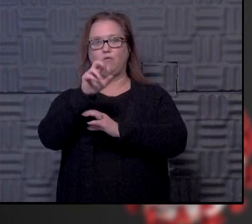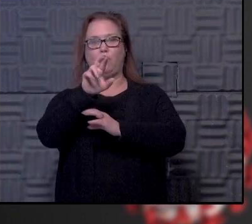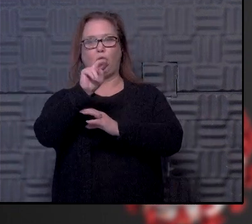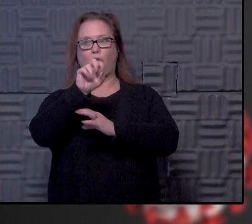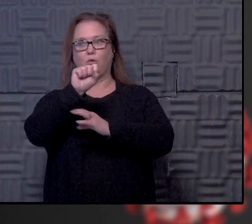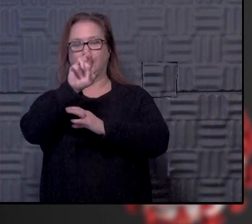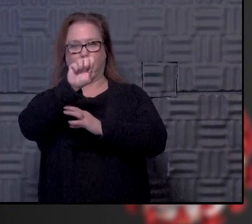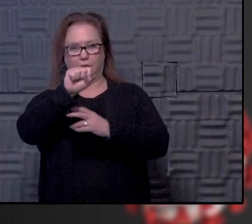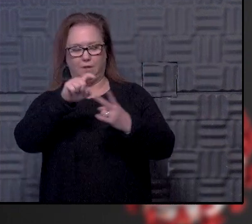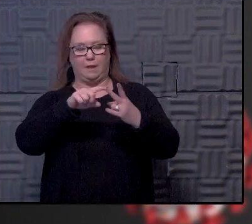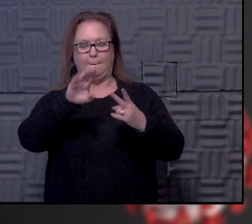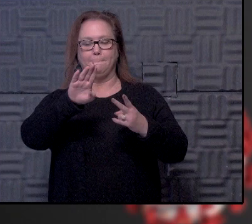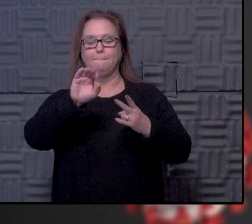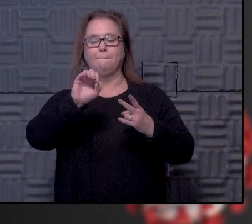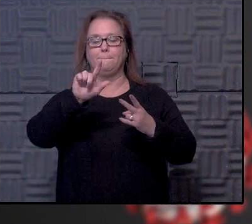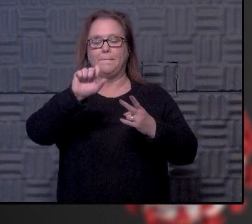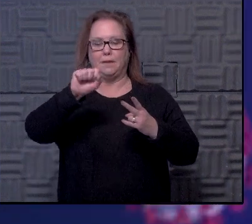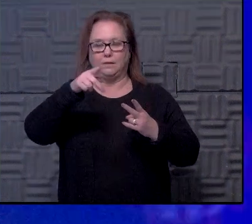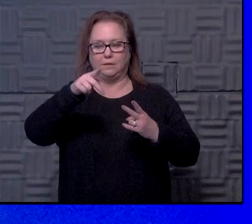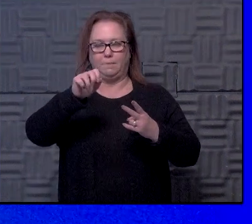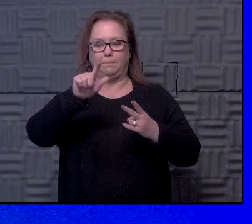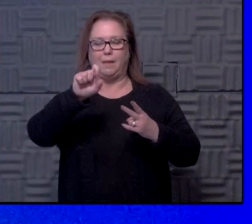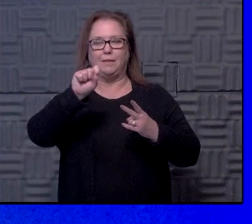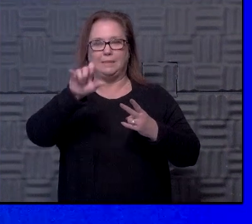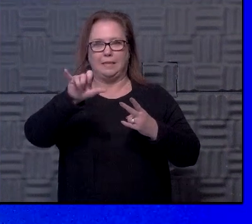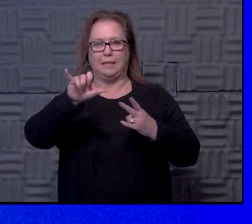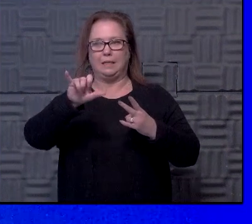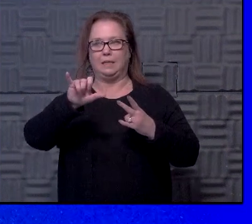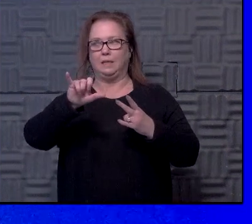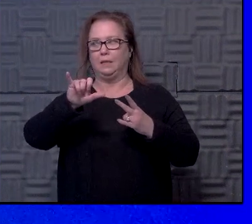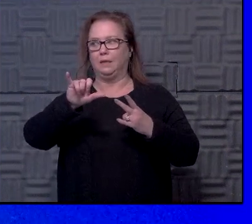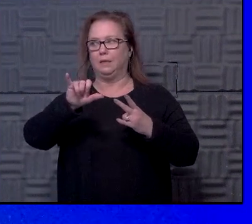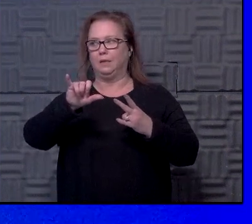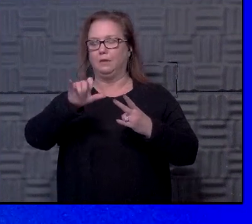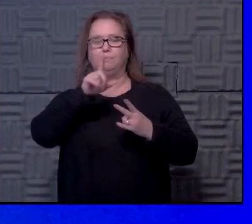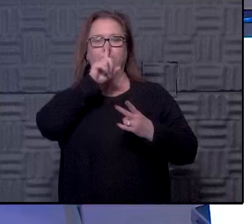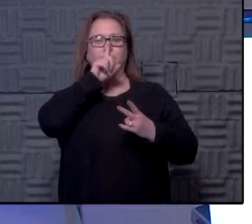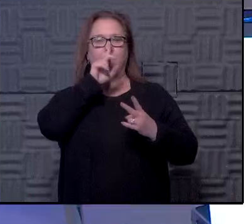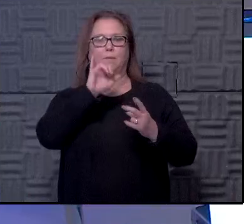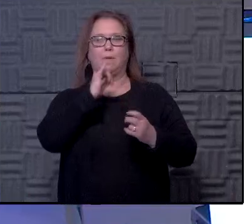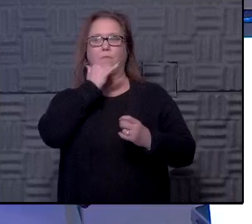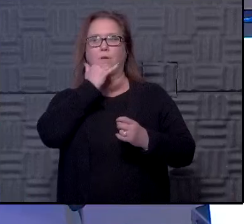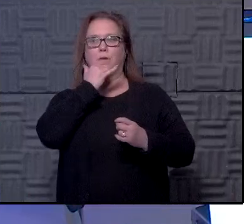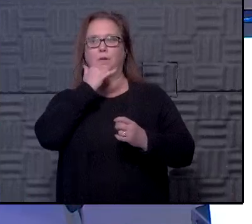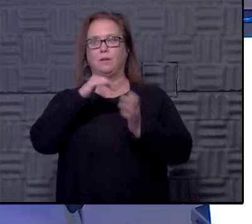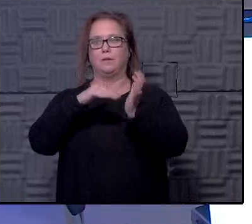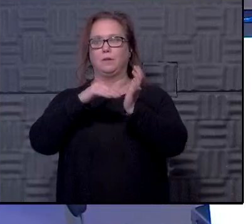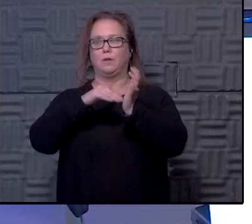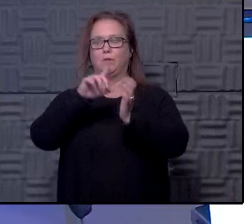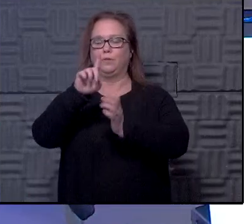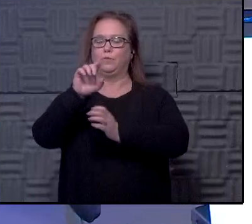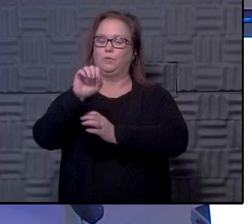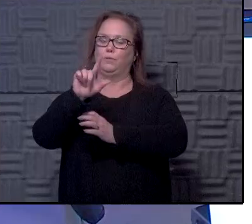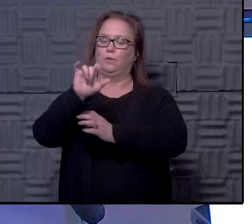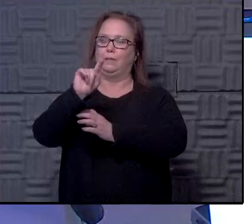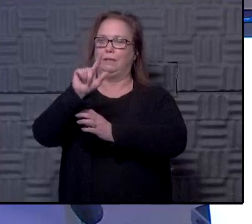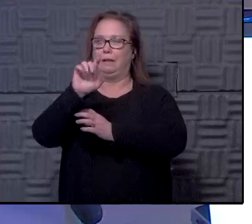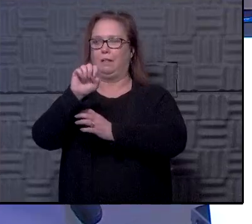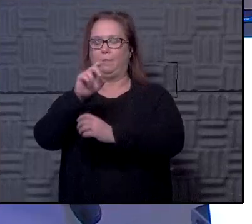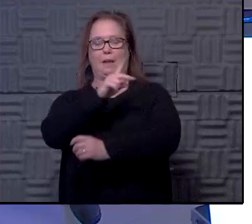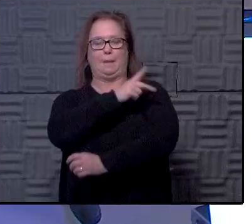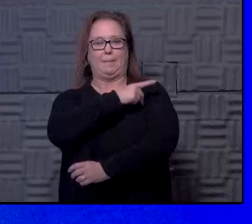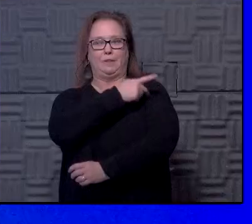and Bell's palsy. And Bell's palsy, yep. Yeah, yep. I got a question from... Actually, Bell's palsy, not Horner's, my bad. Go ahead. From Dr. Doolittle yesterday about a